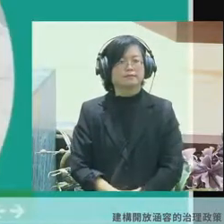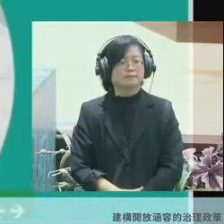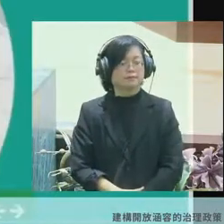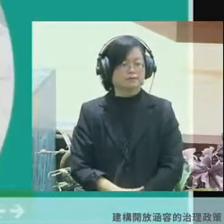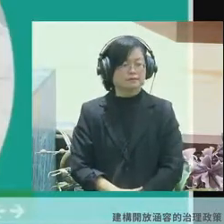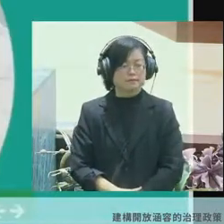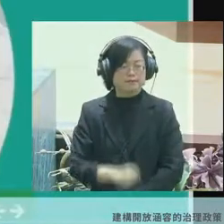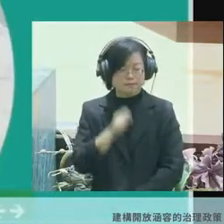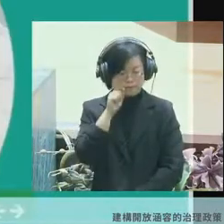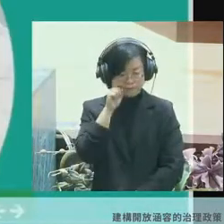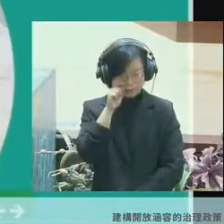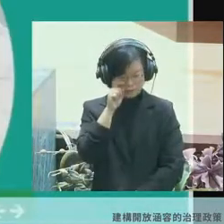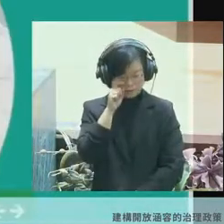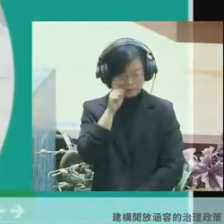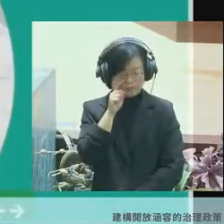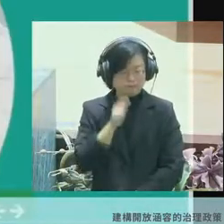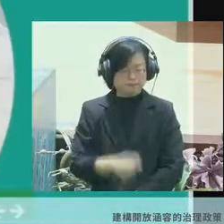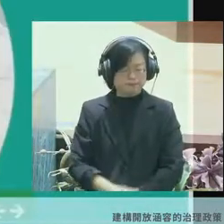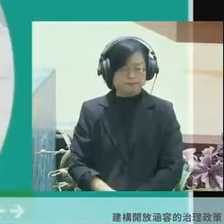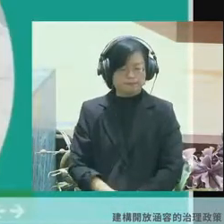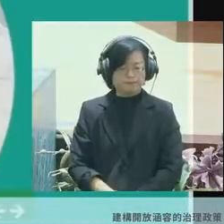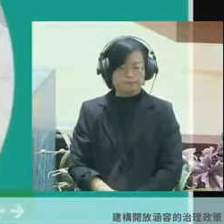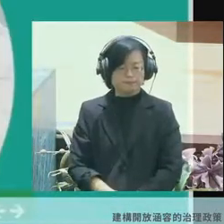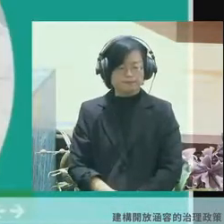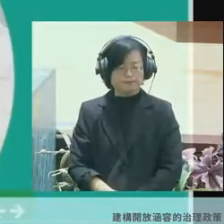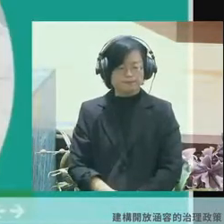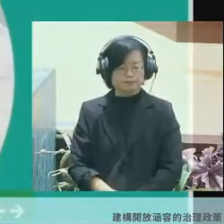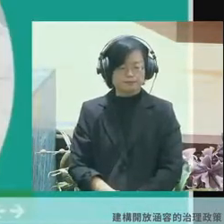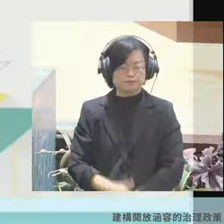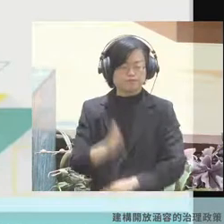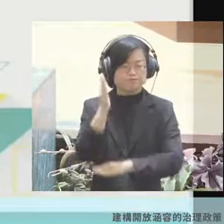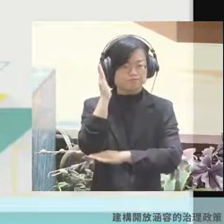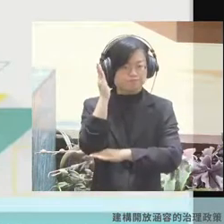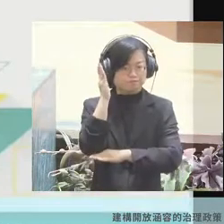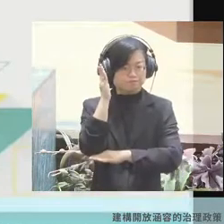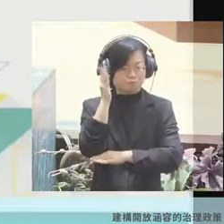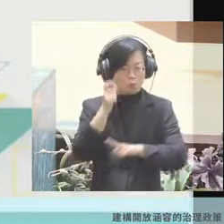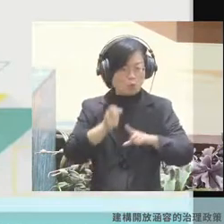This is the snapshot of the open government portal that we have developed.